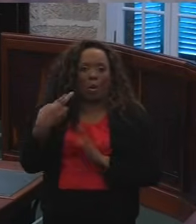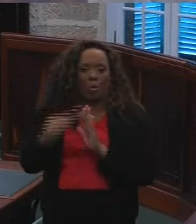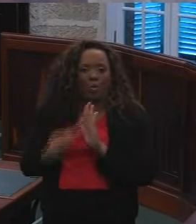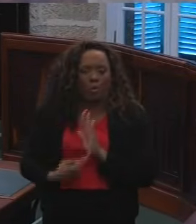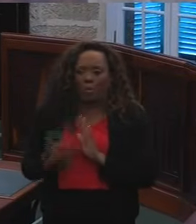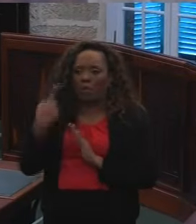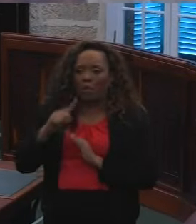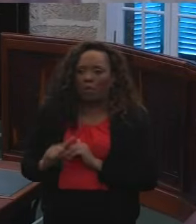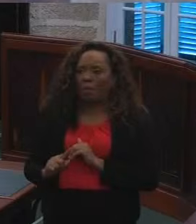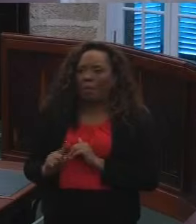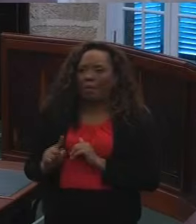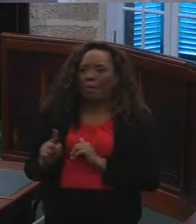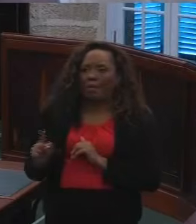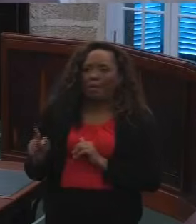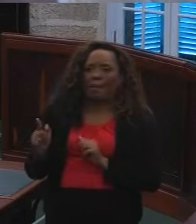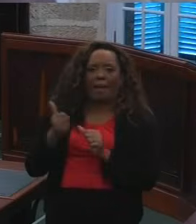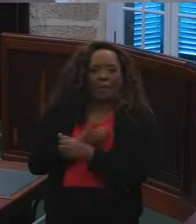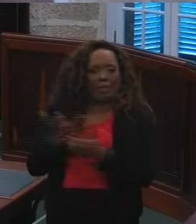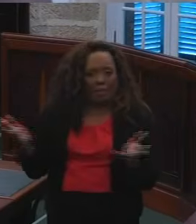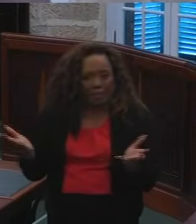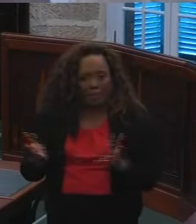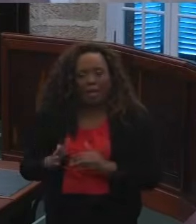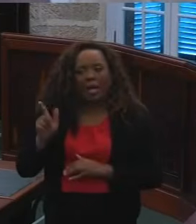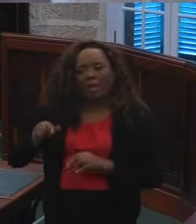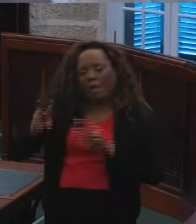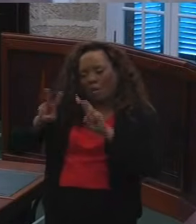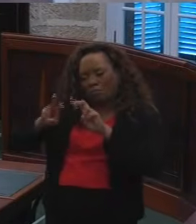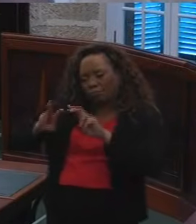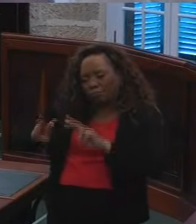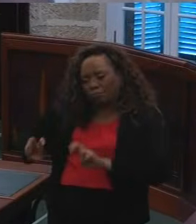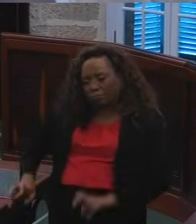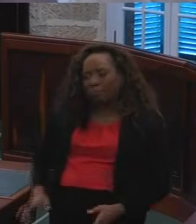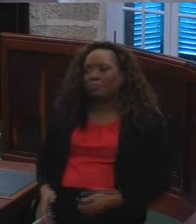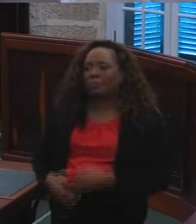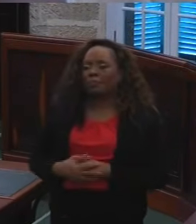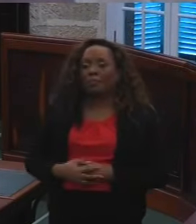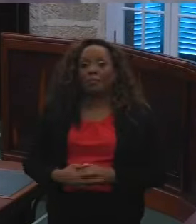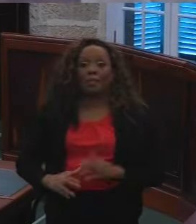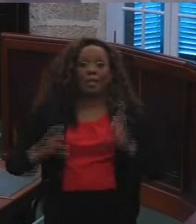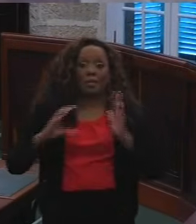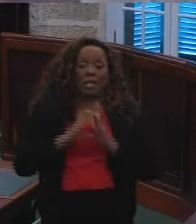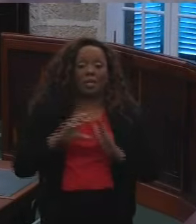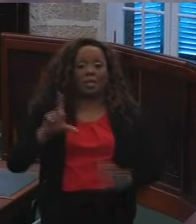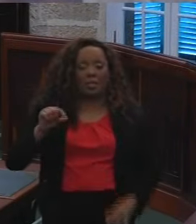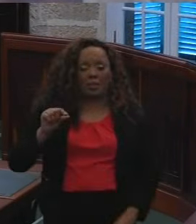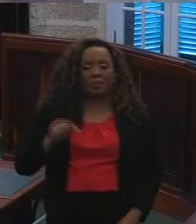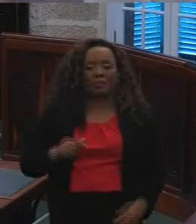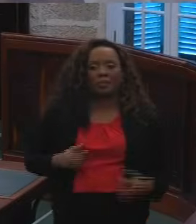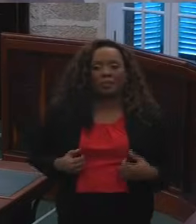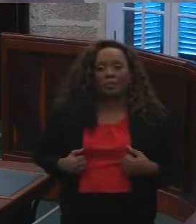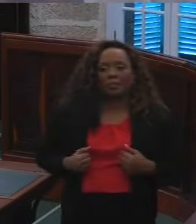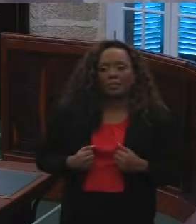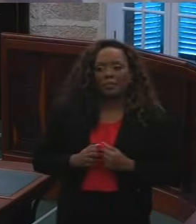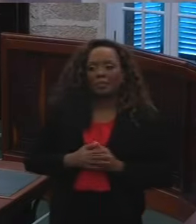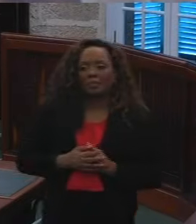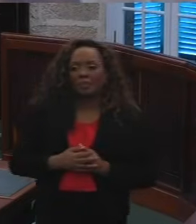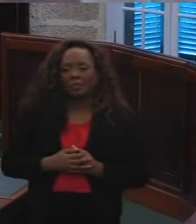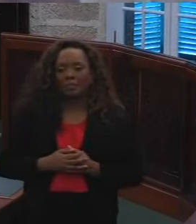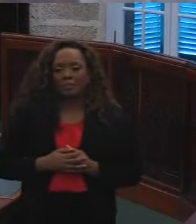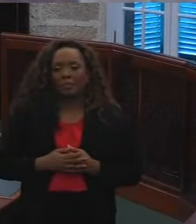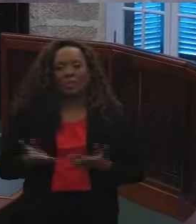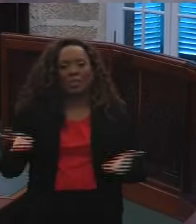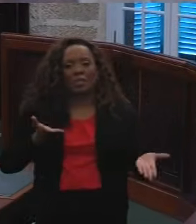specialized individual or specialized group. Section 20 prescribes a mandatory offering of services for